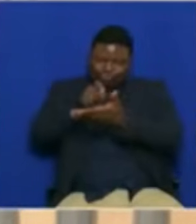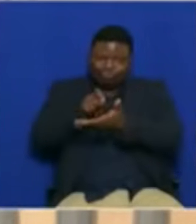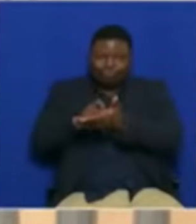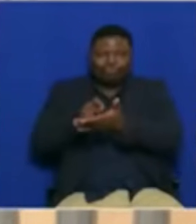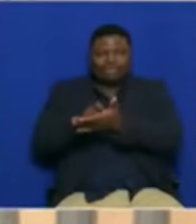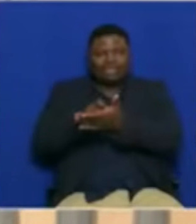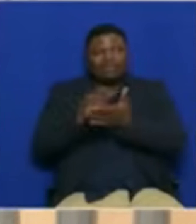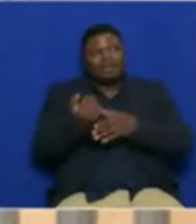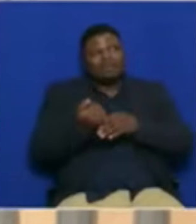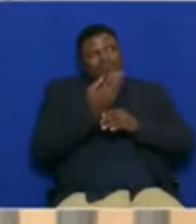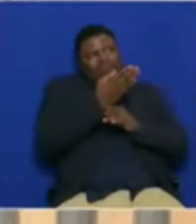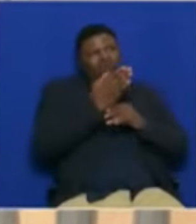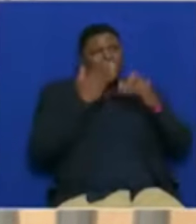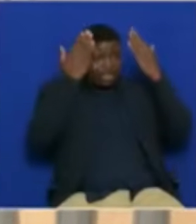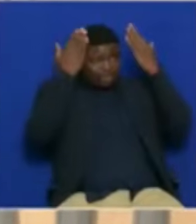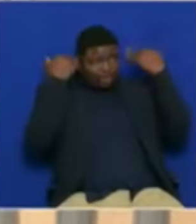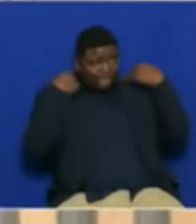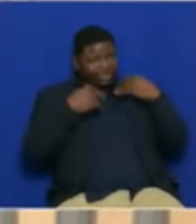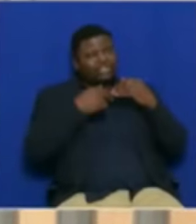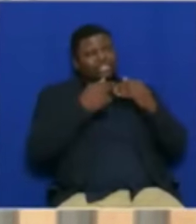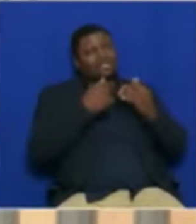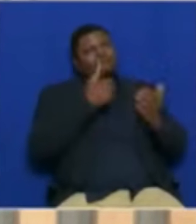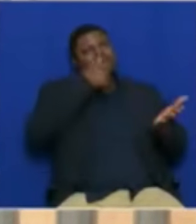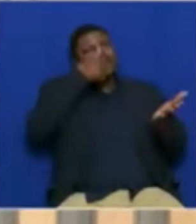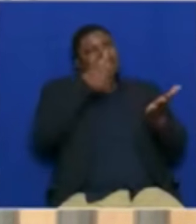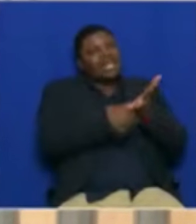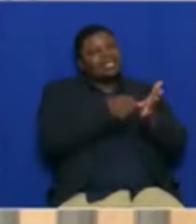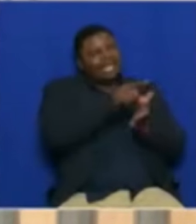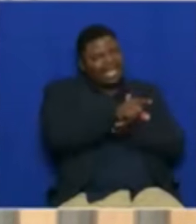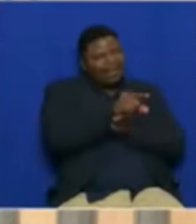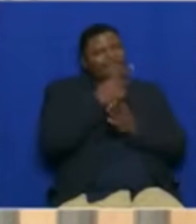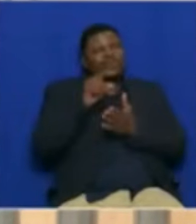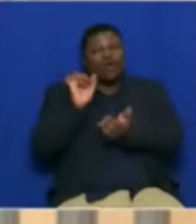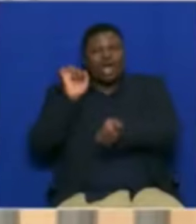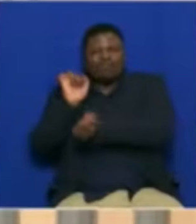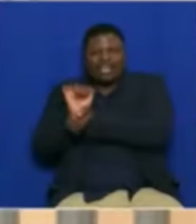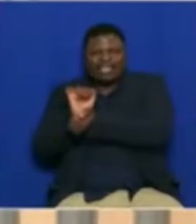sorry. 2373.